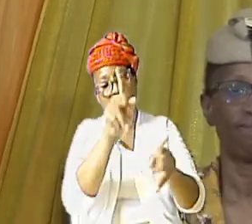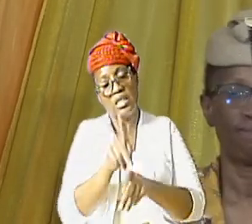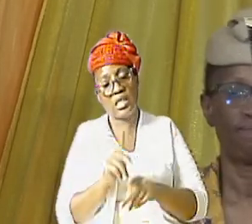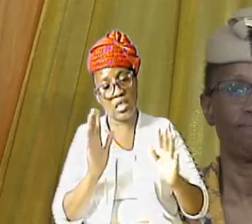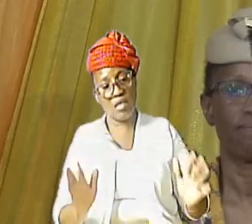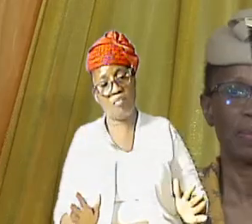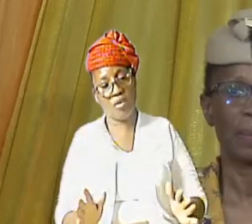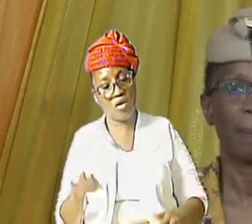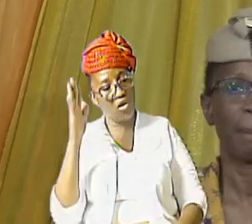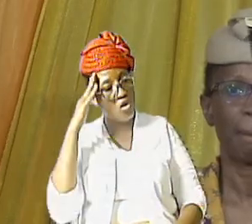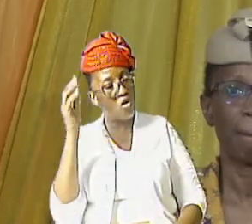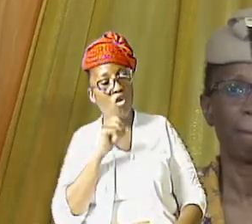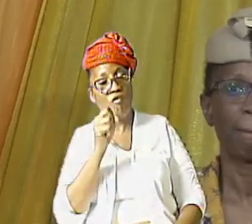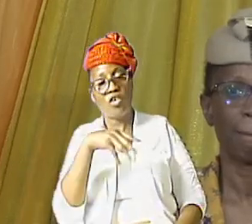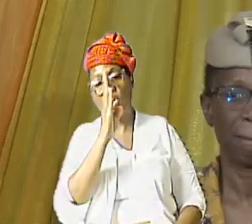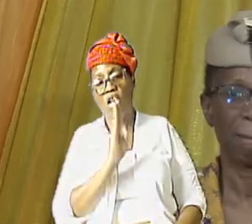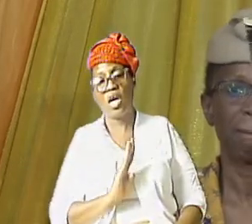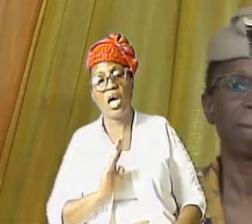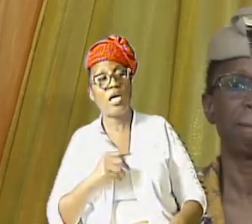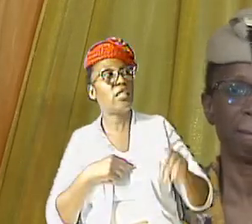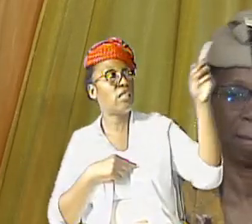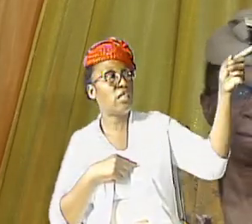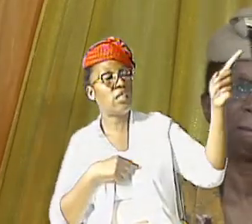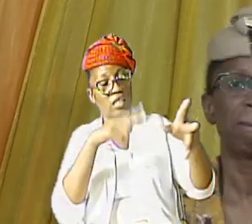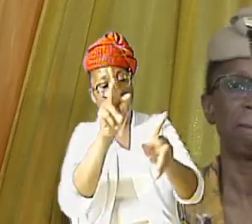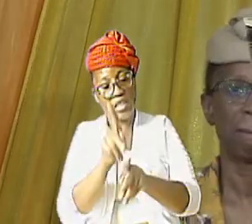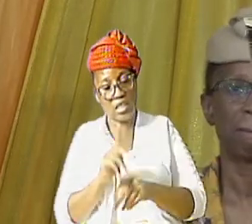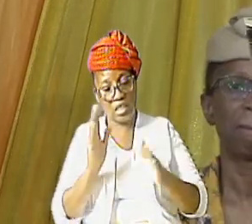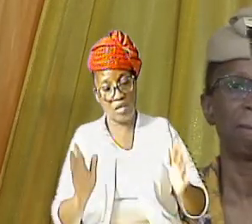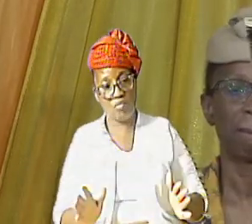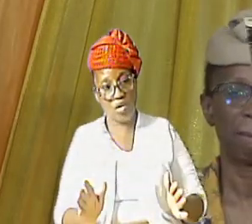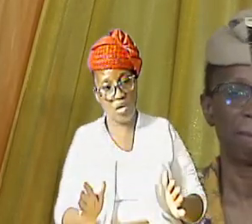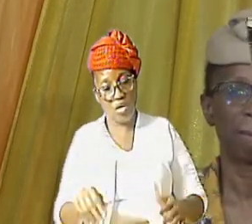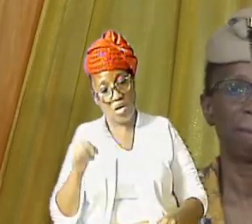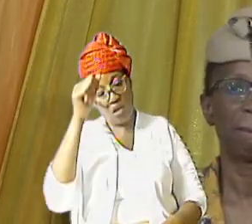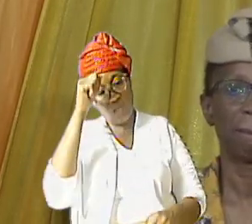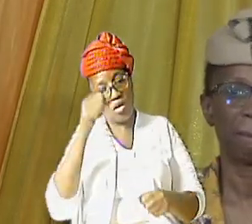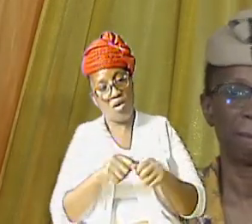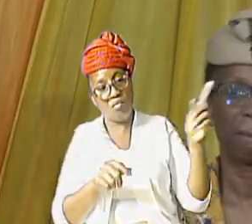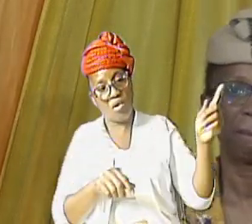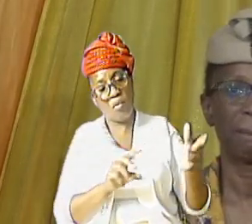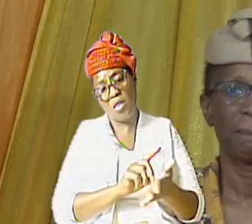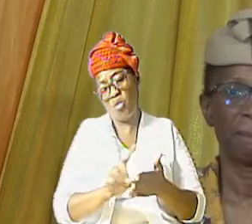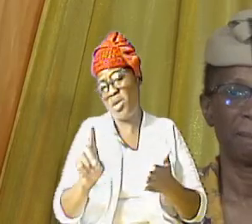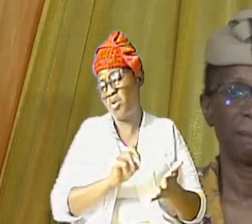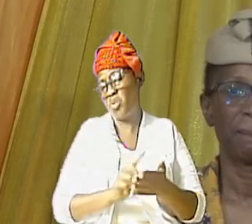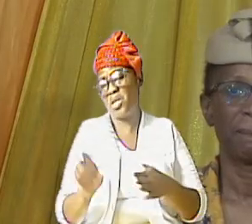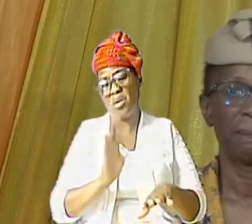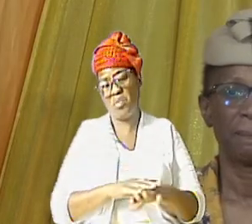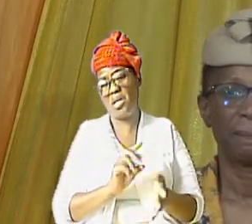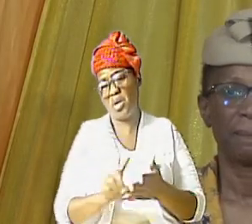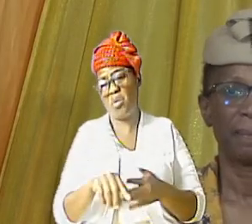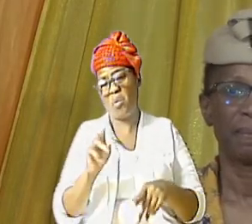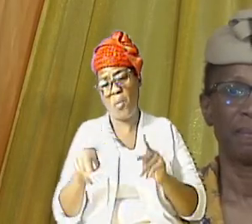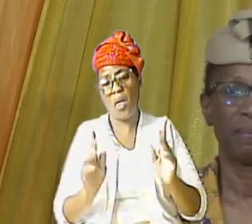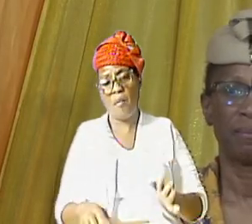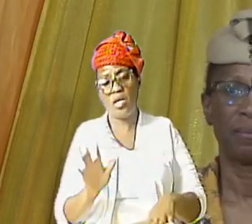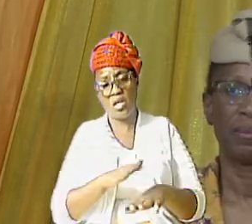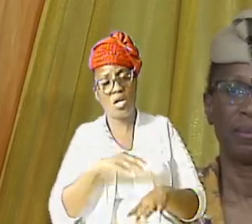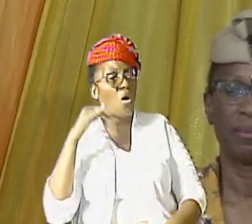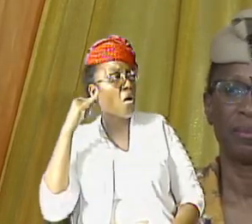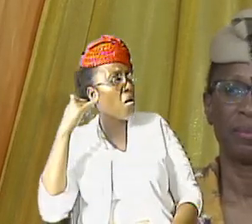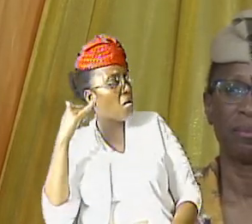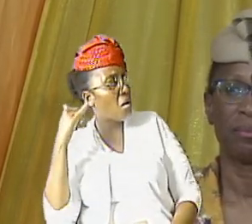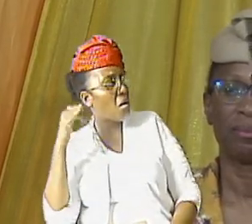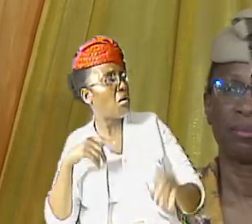God is my keeper. What you see here is what should have been dead. And I remember I was a weeks on top of weeks, persons just calling me. I